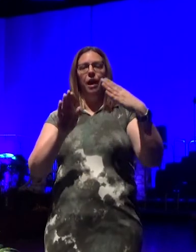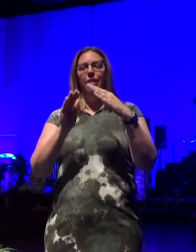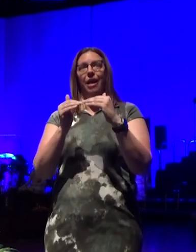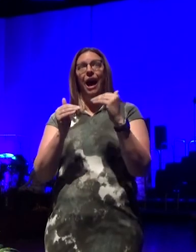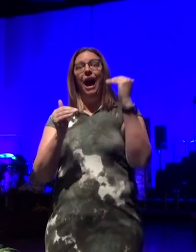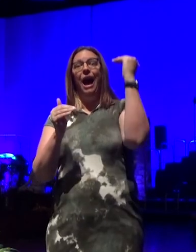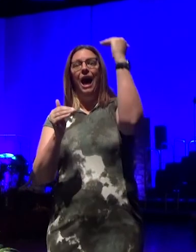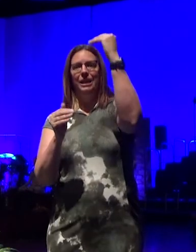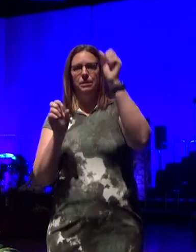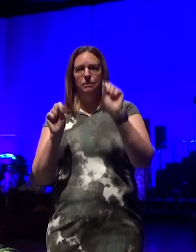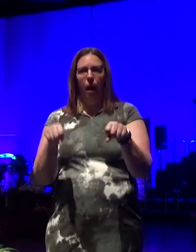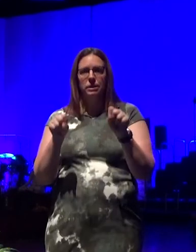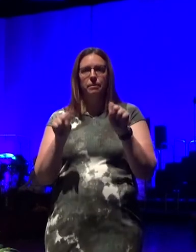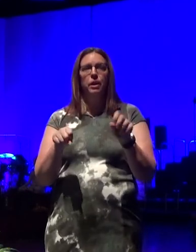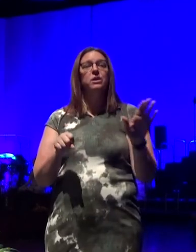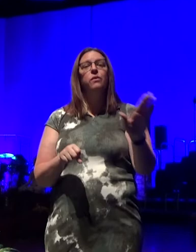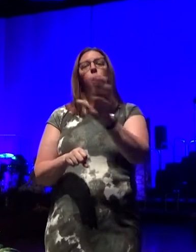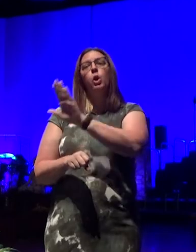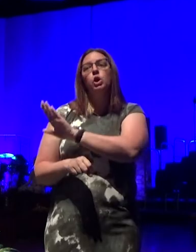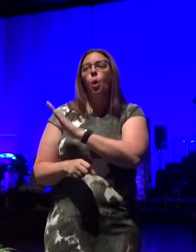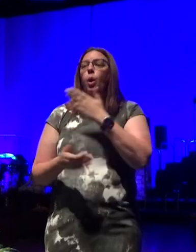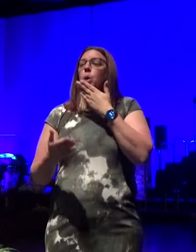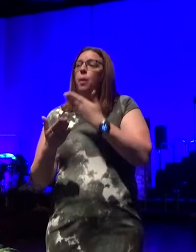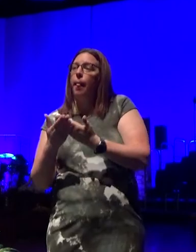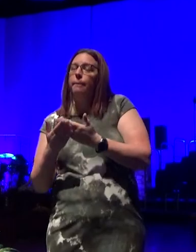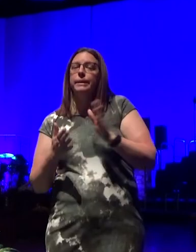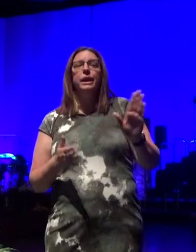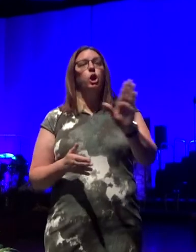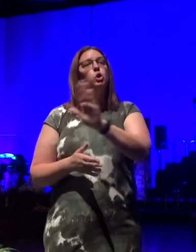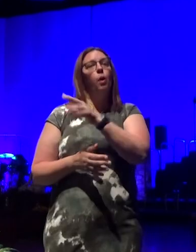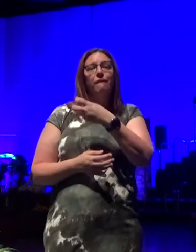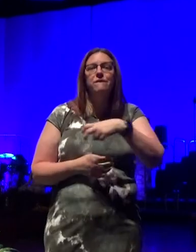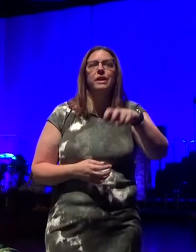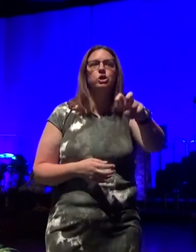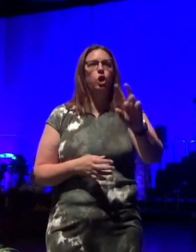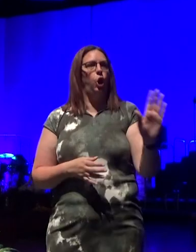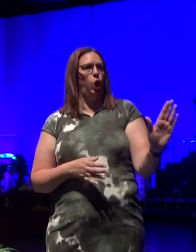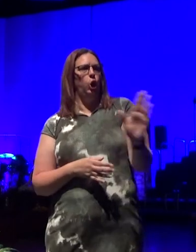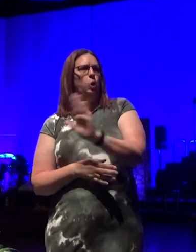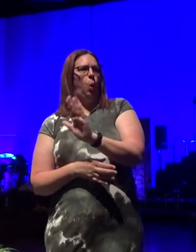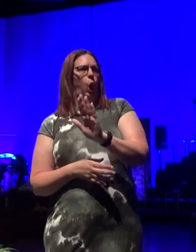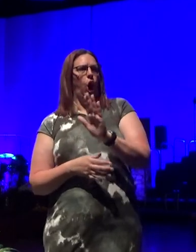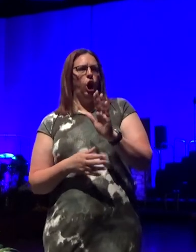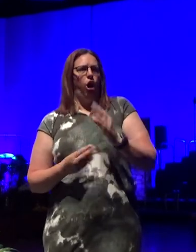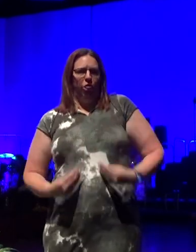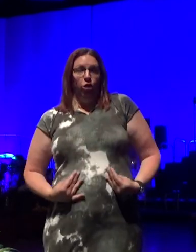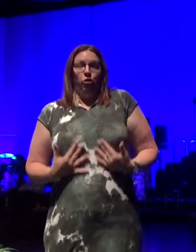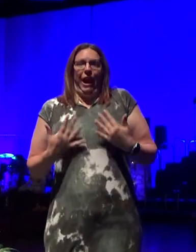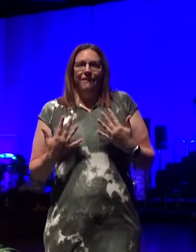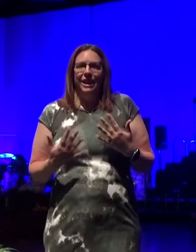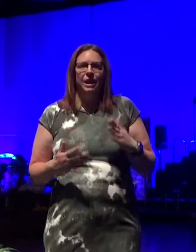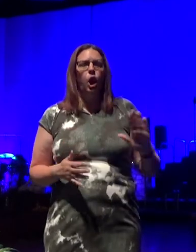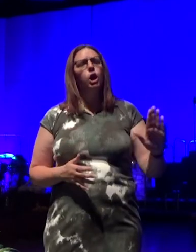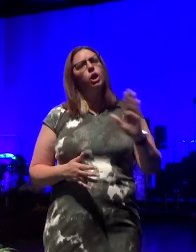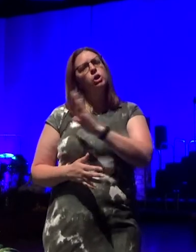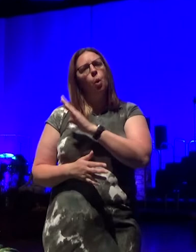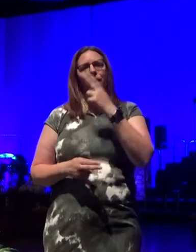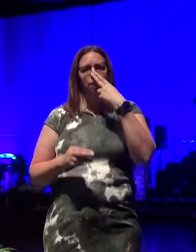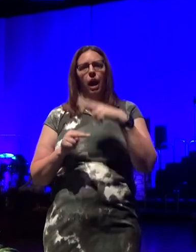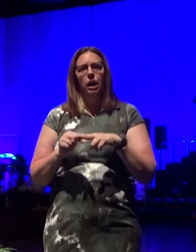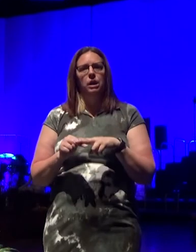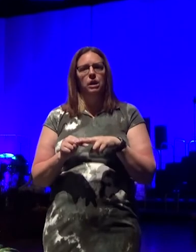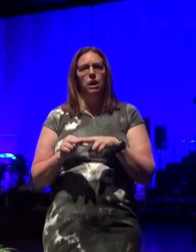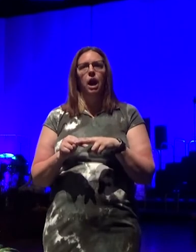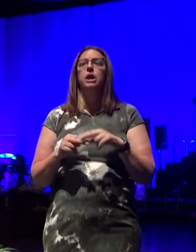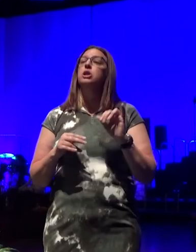thriving, your adventure, your forgiveness, and your fun. So just going into prayer today, I invite you to join me if you so choose. I want to